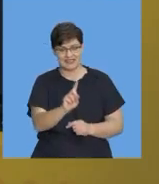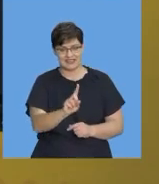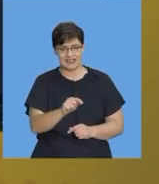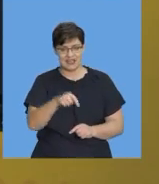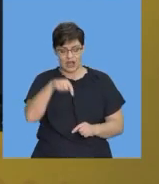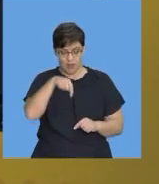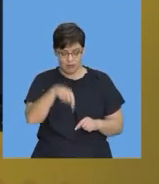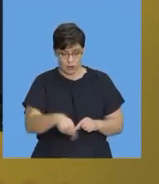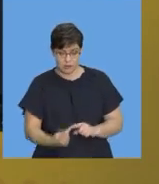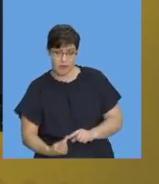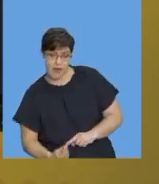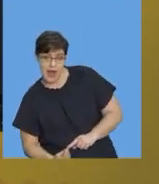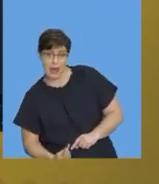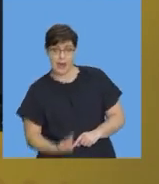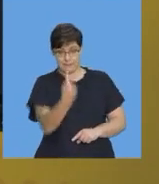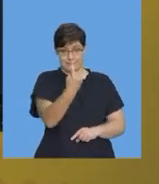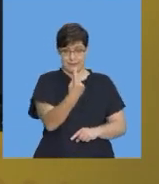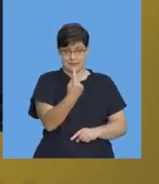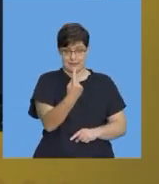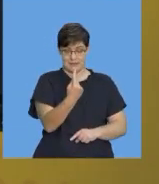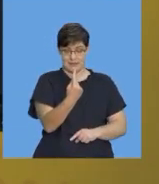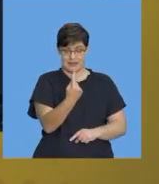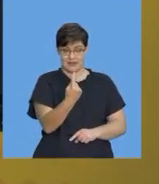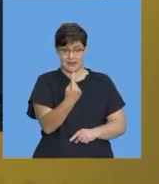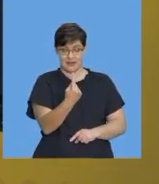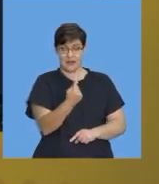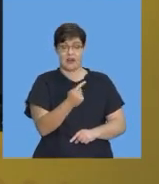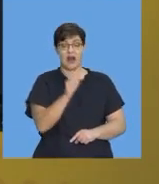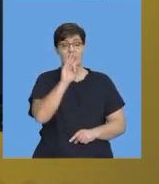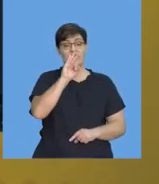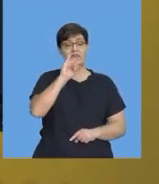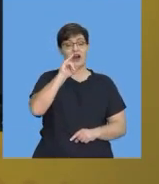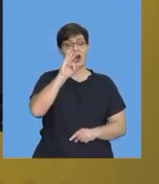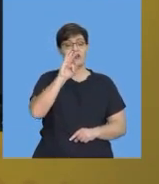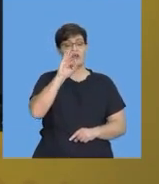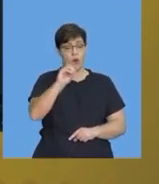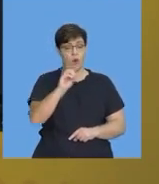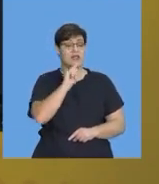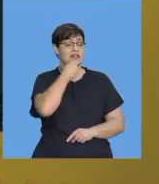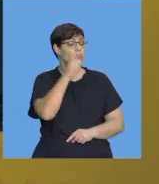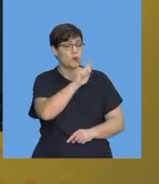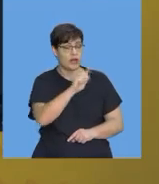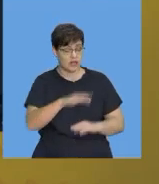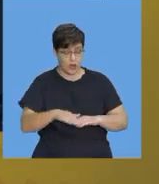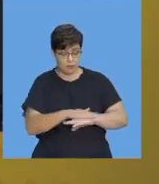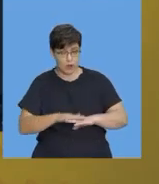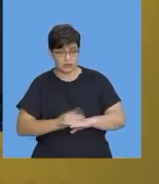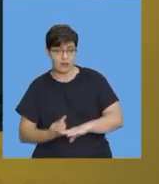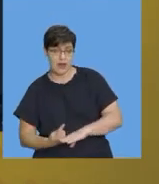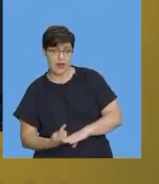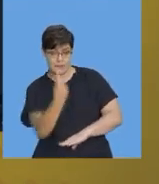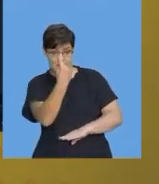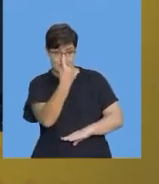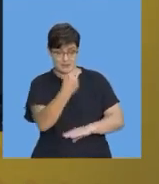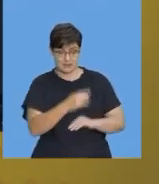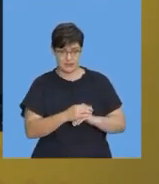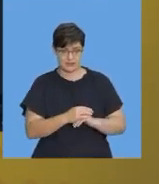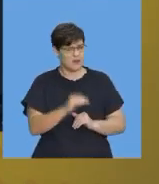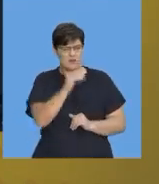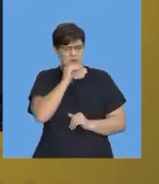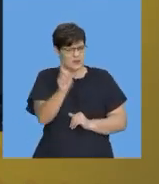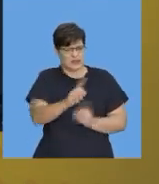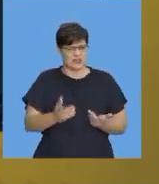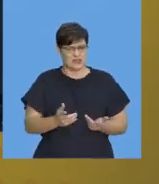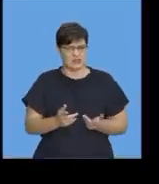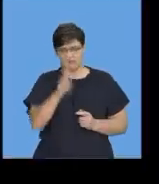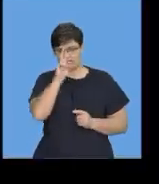Bottom up. I repeat, FIFO, the secret is bottom up. What do I mean by that?